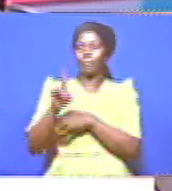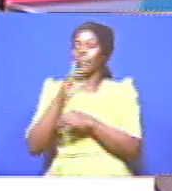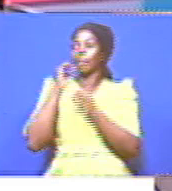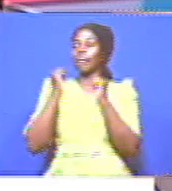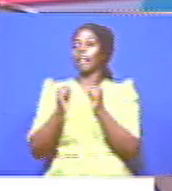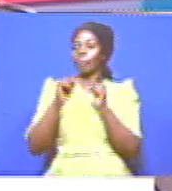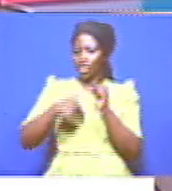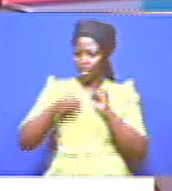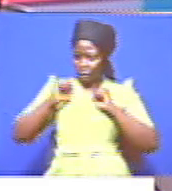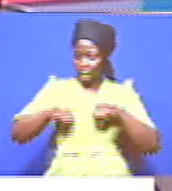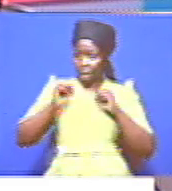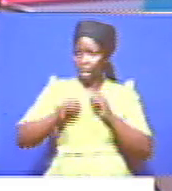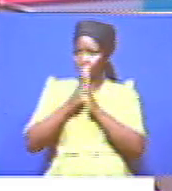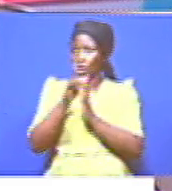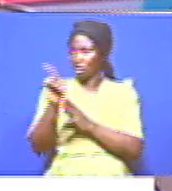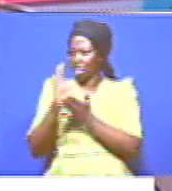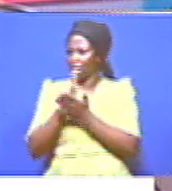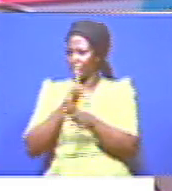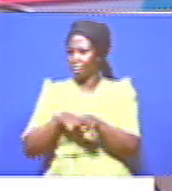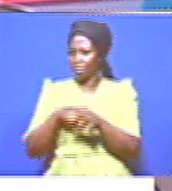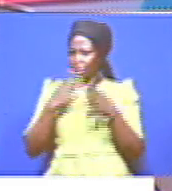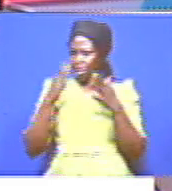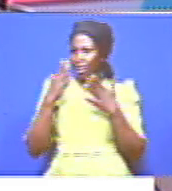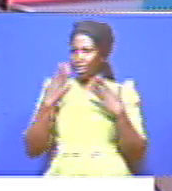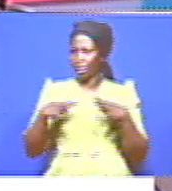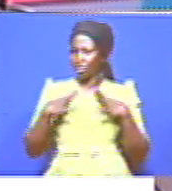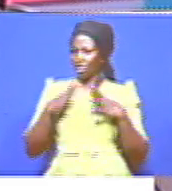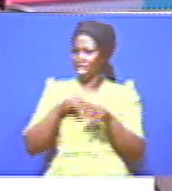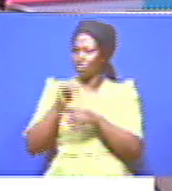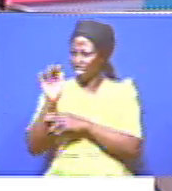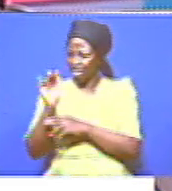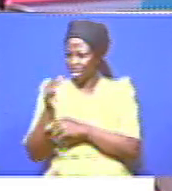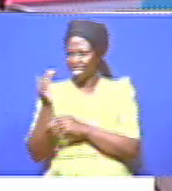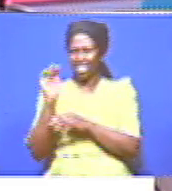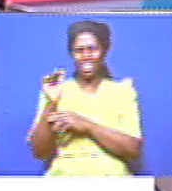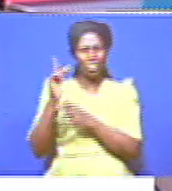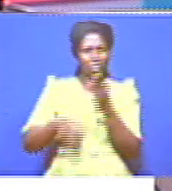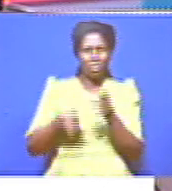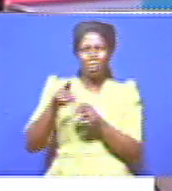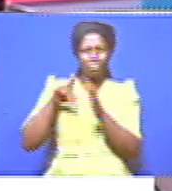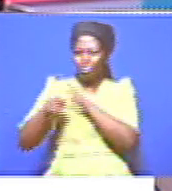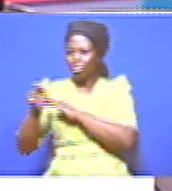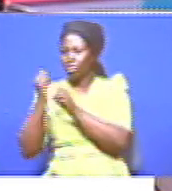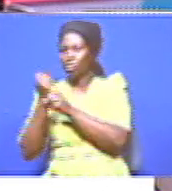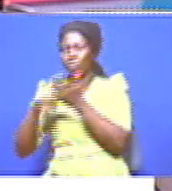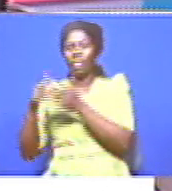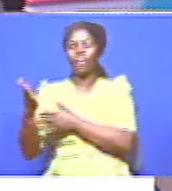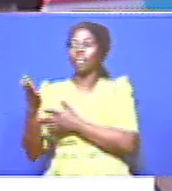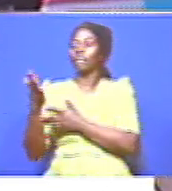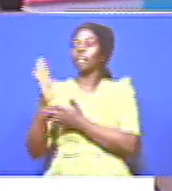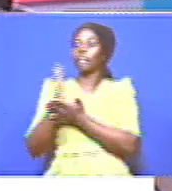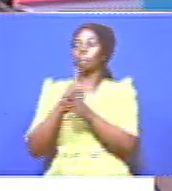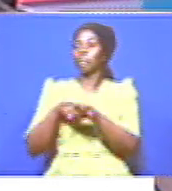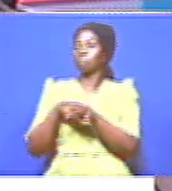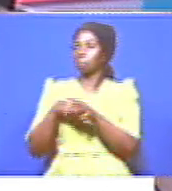agree with you. Some people, when you ask them, say, "What do you go to do there?" Mm-hmm. And at times you say, you have to. We must